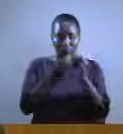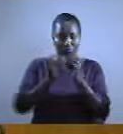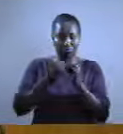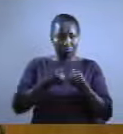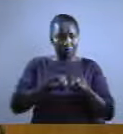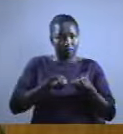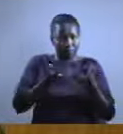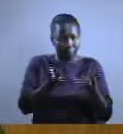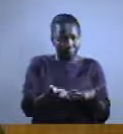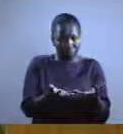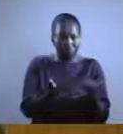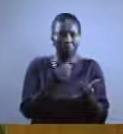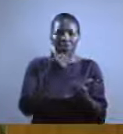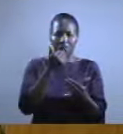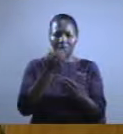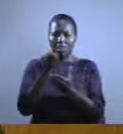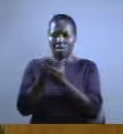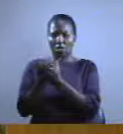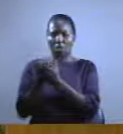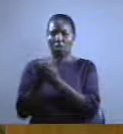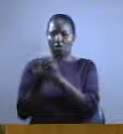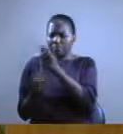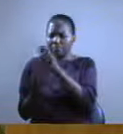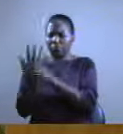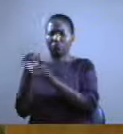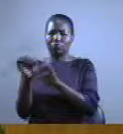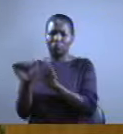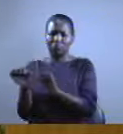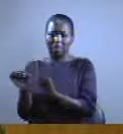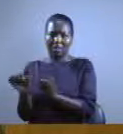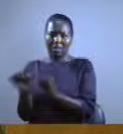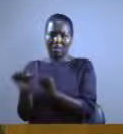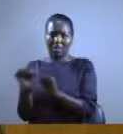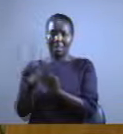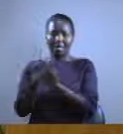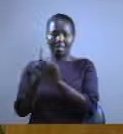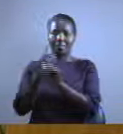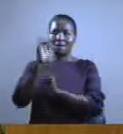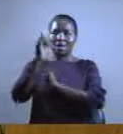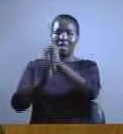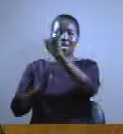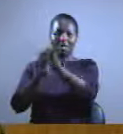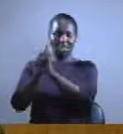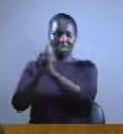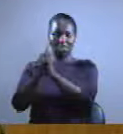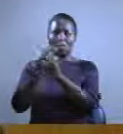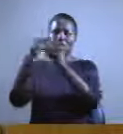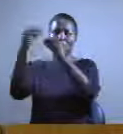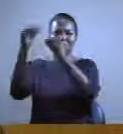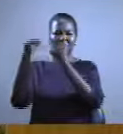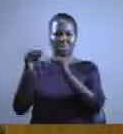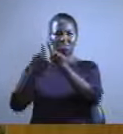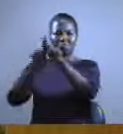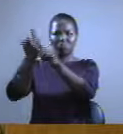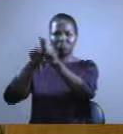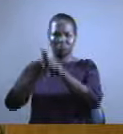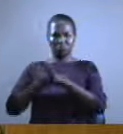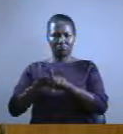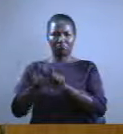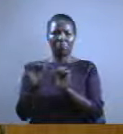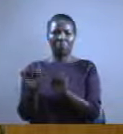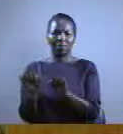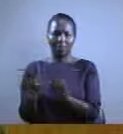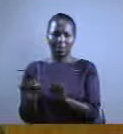leads to increased economic growth and international competitiveness. However, research